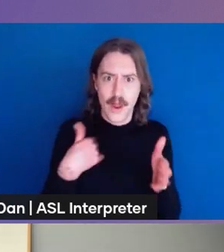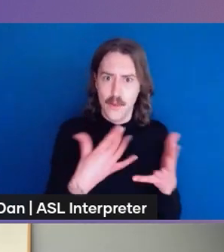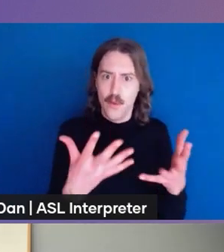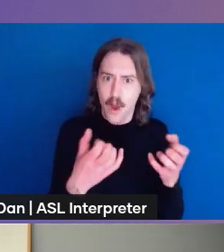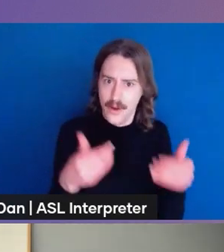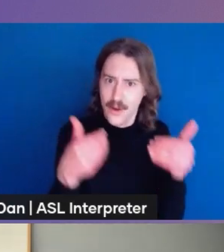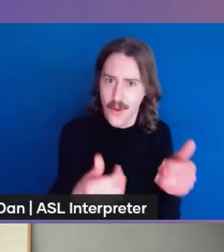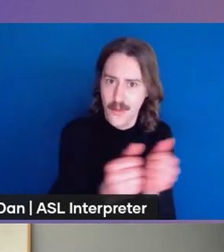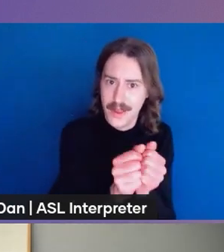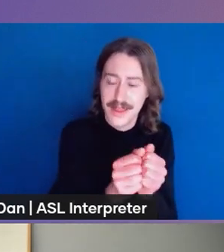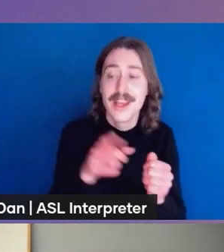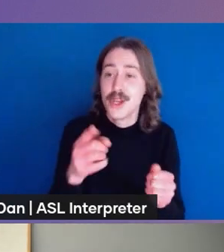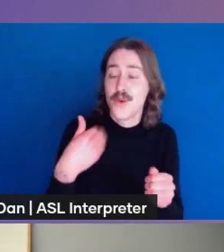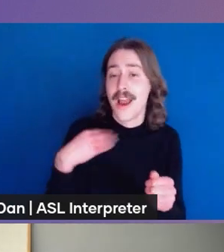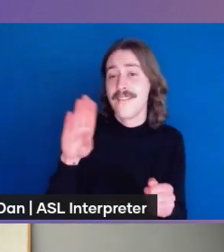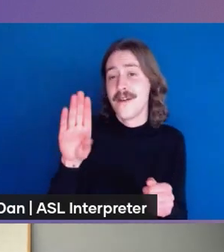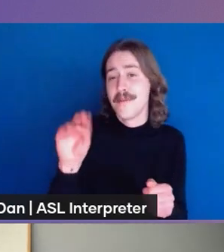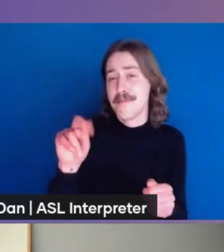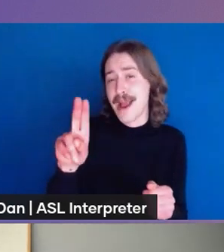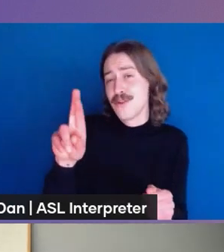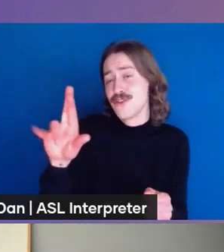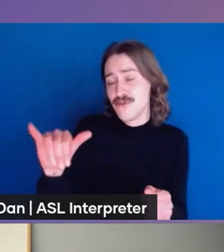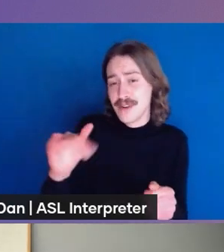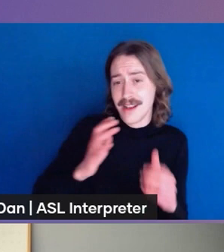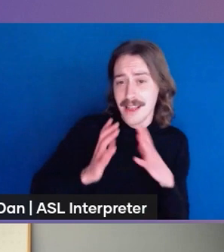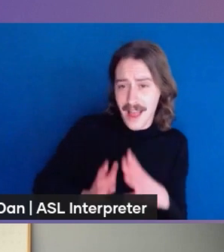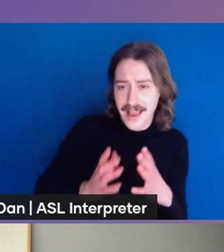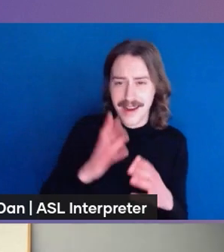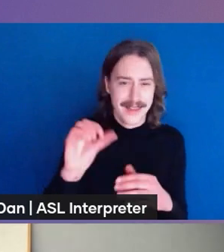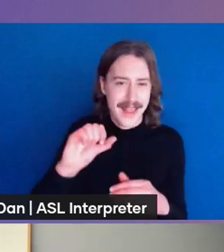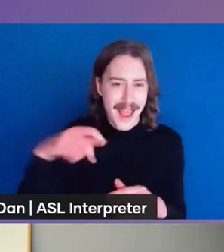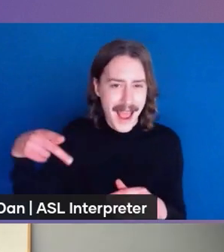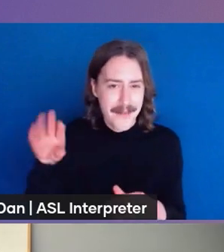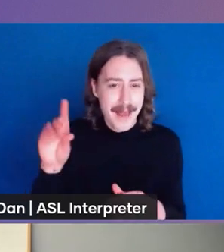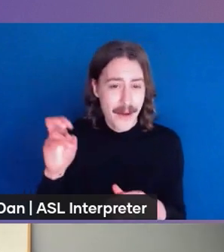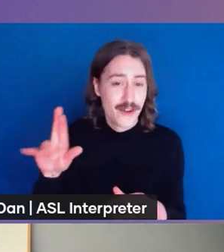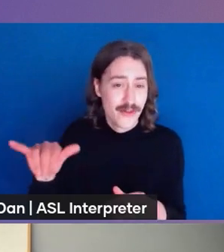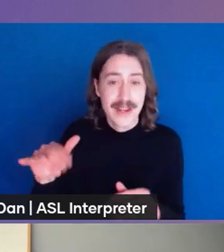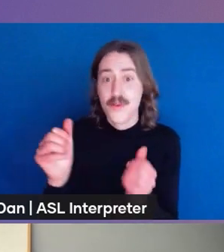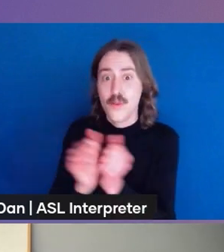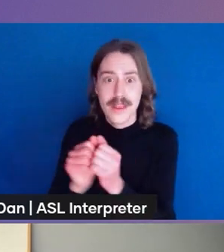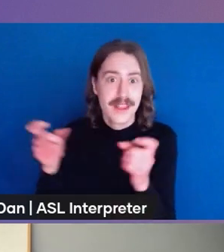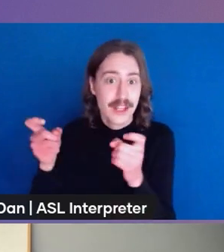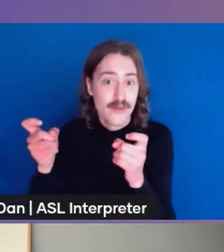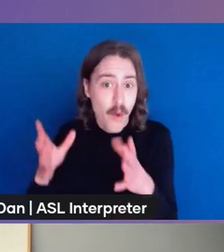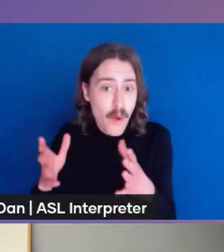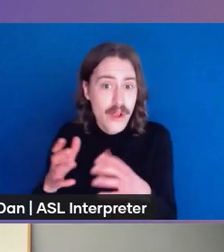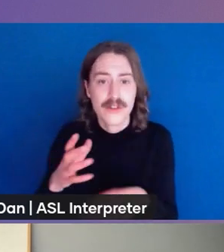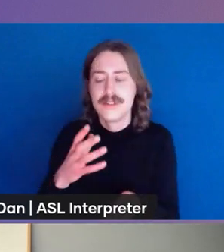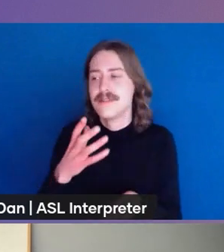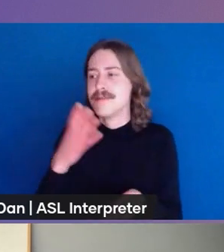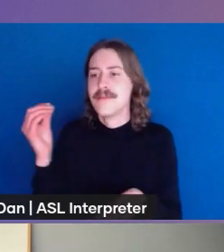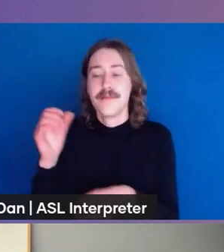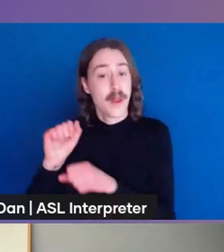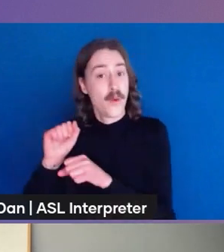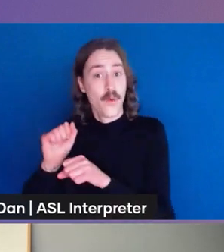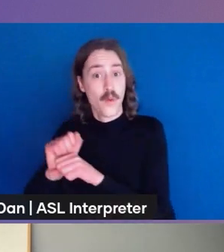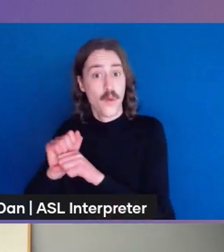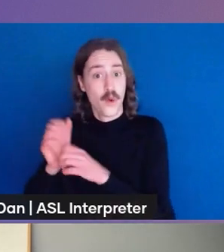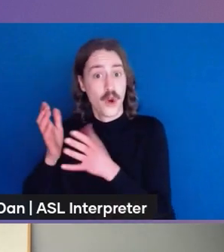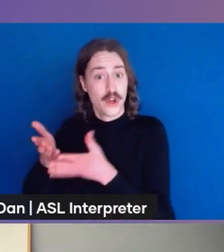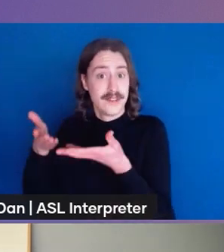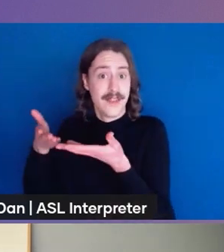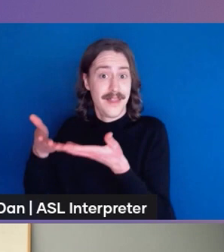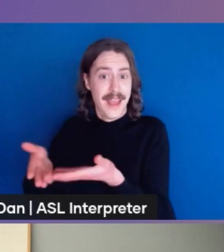an application balancer in front of your controllers, and then it accesses your workers, which in turn give you the session with your